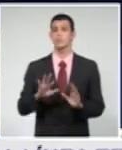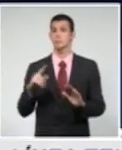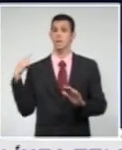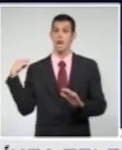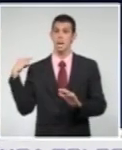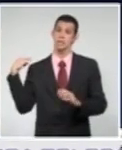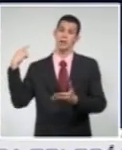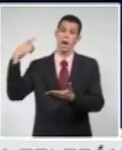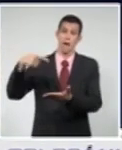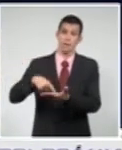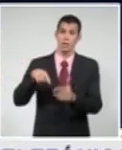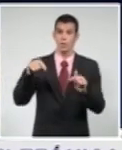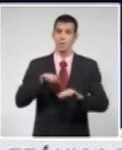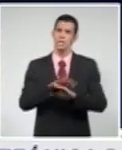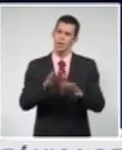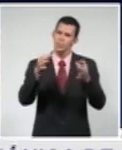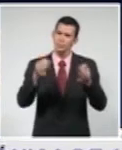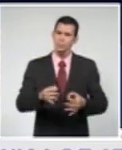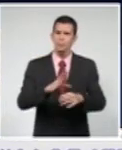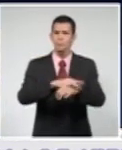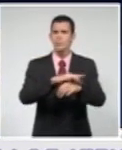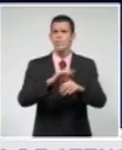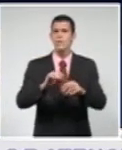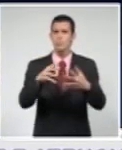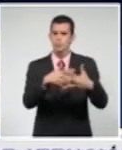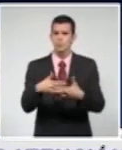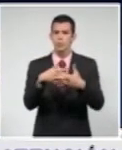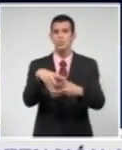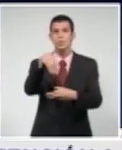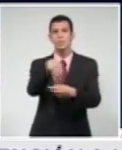Next comes Brazil, with